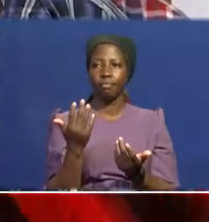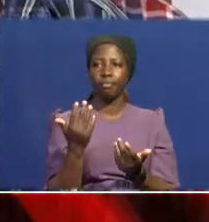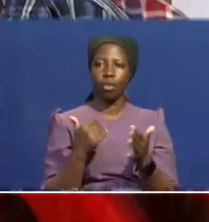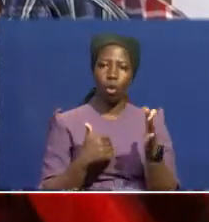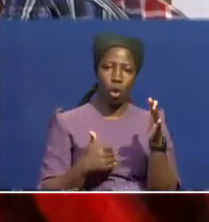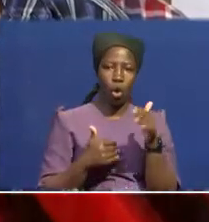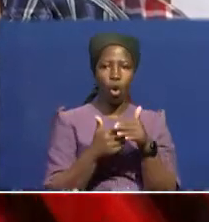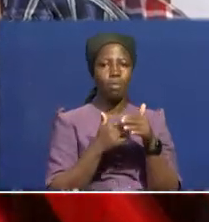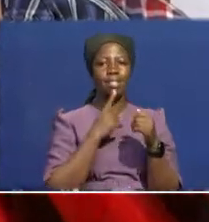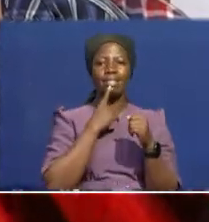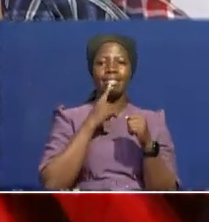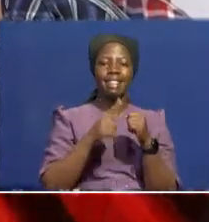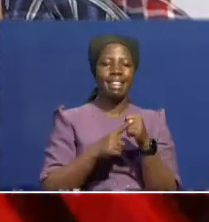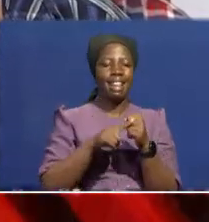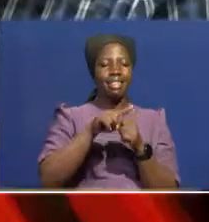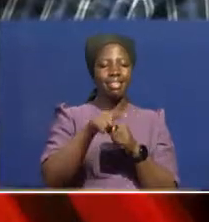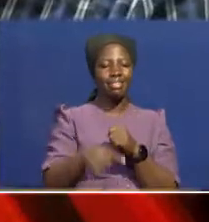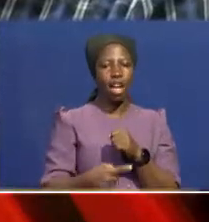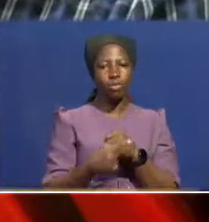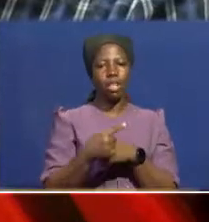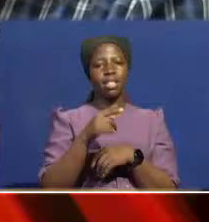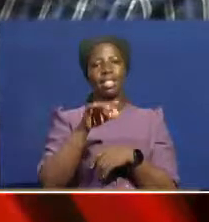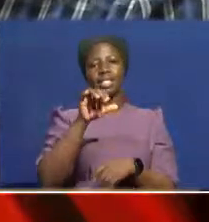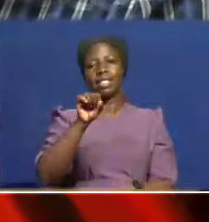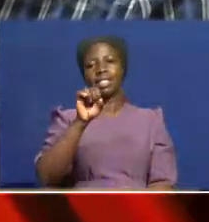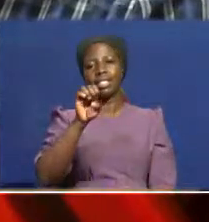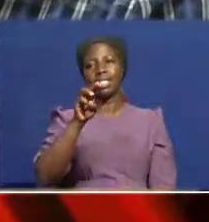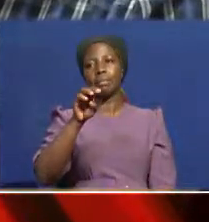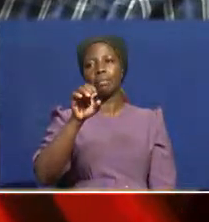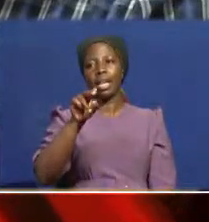close to 600,000 doses of semen.